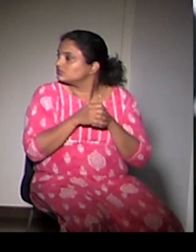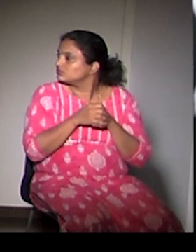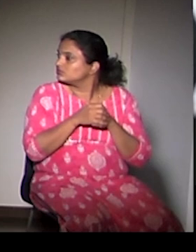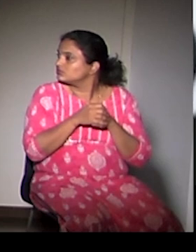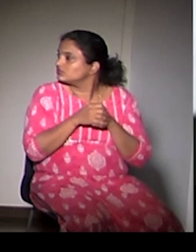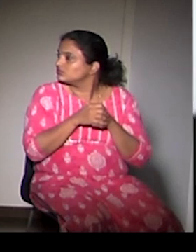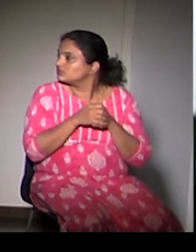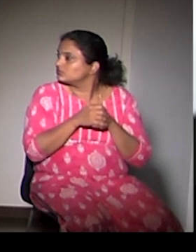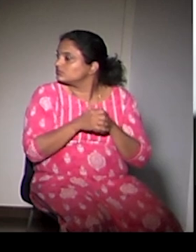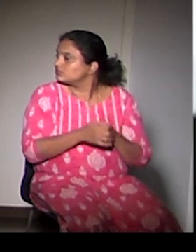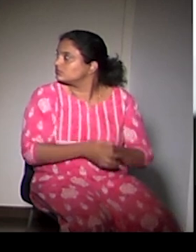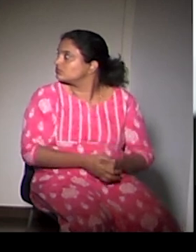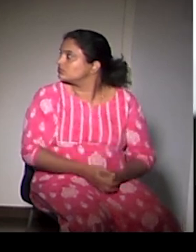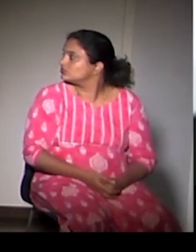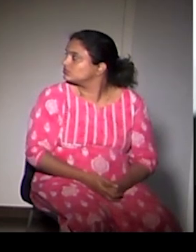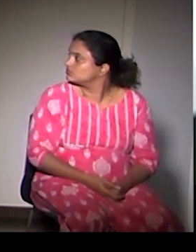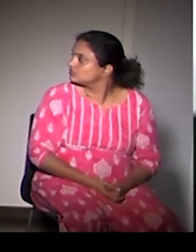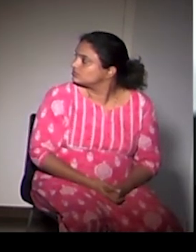There's one other